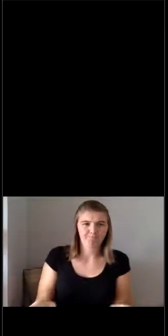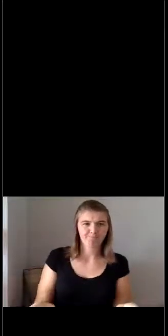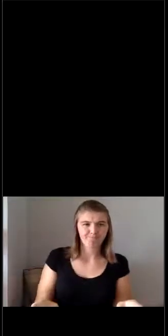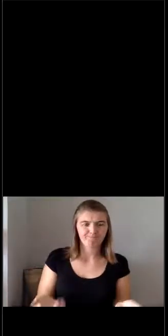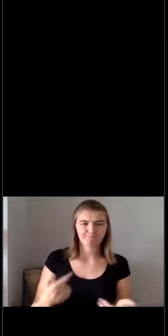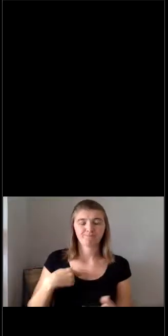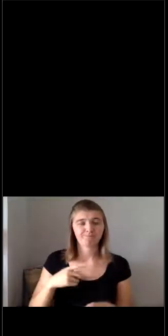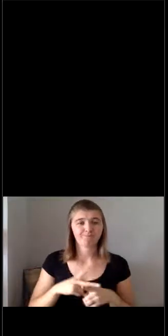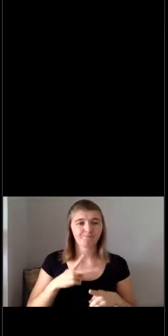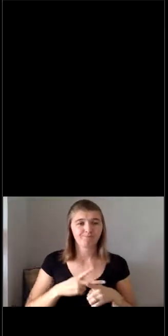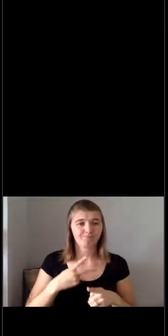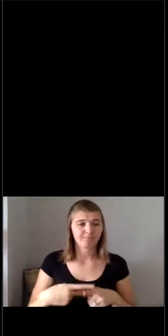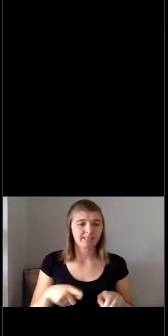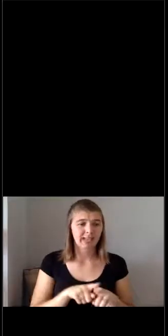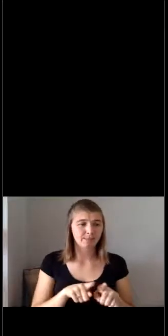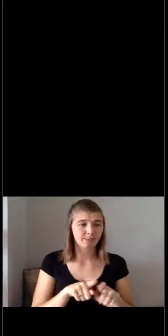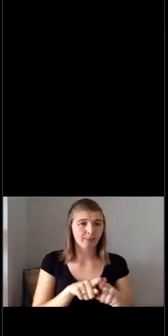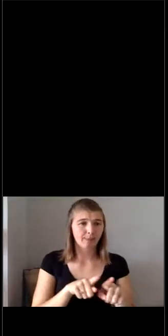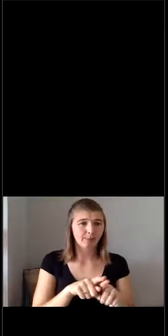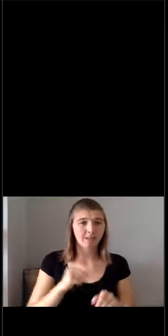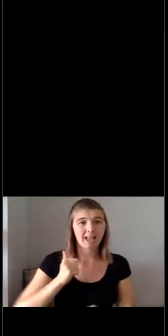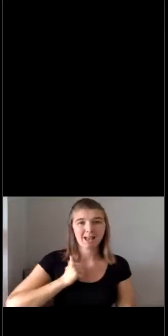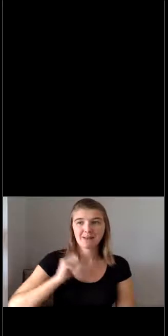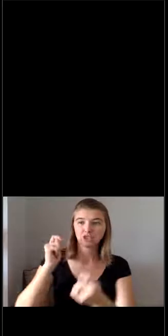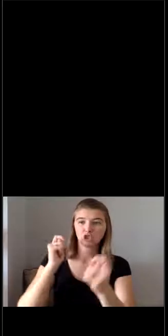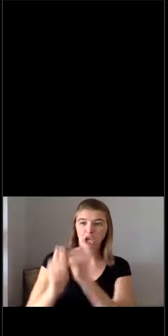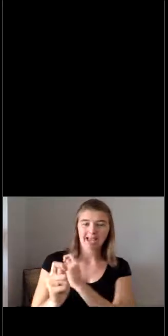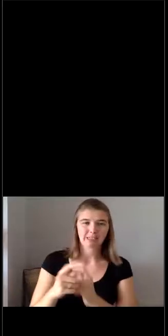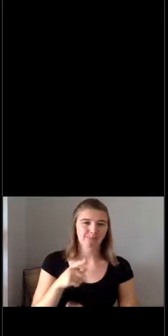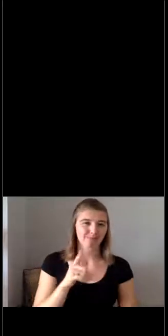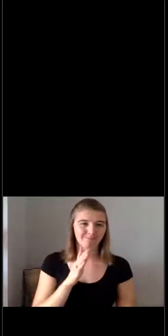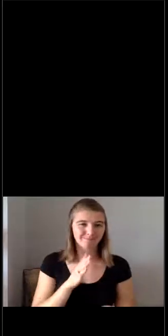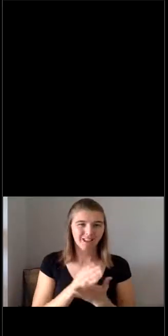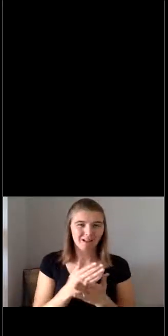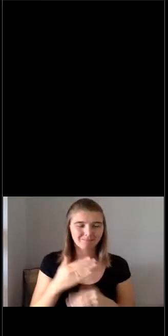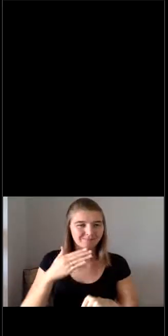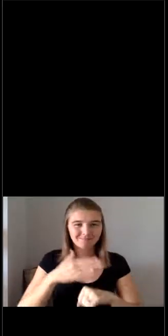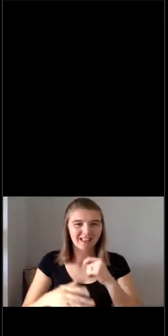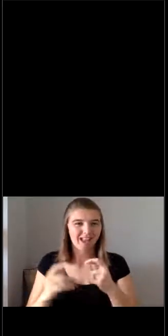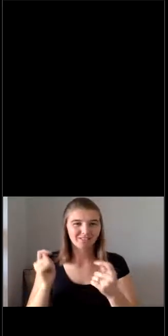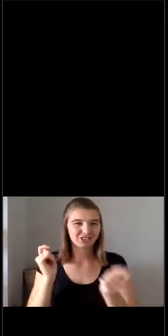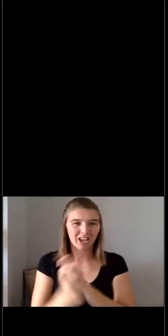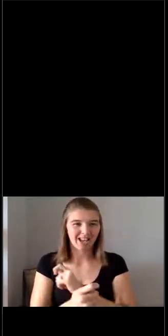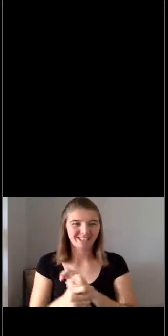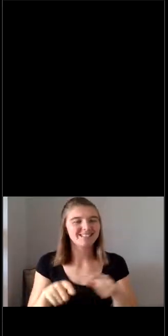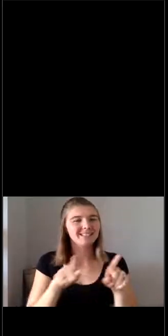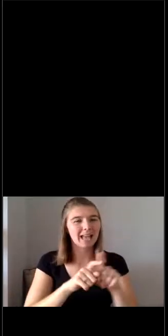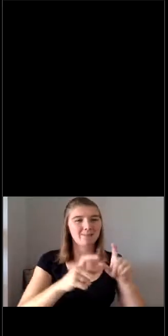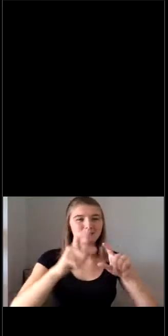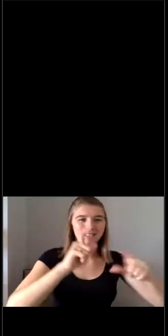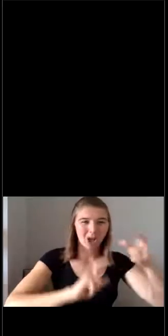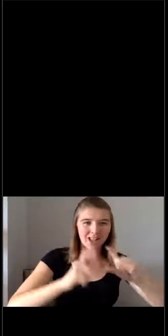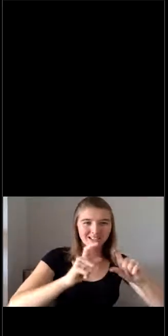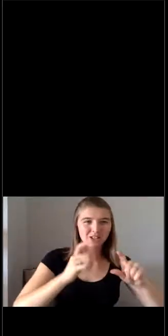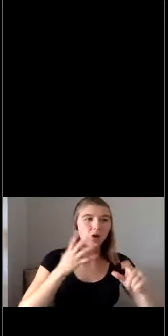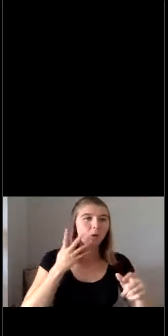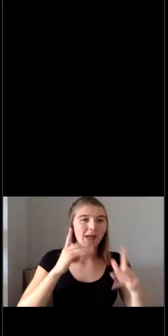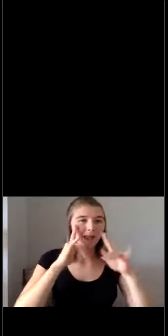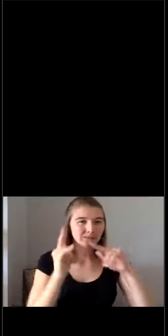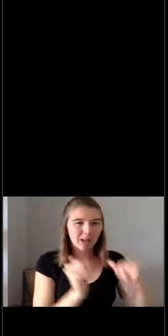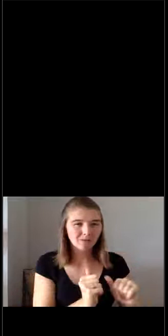keep repeating the same behaviors, hoping there's going to be a different outcome. Any scientist knows that's a bizarre approach. You know, we've got to say it's about doing things